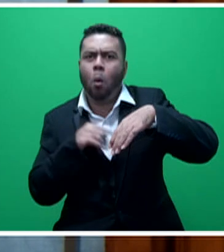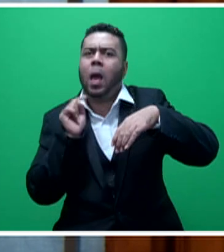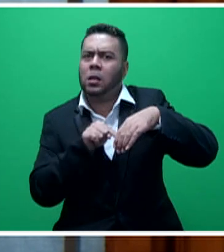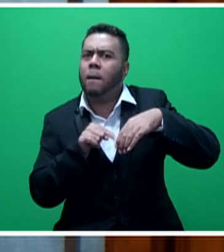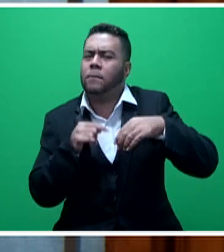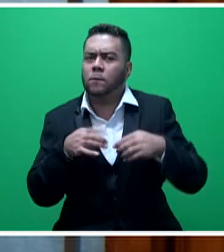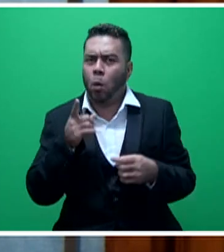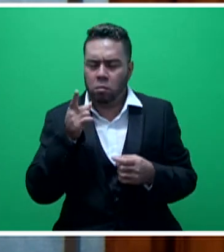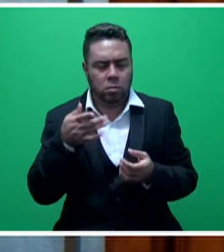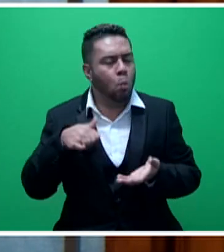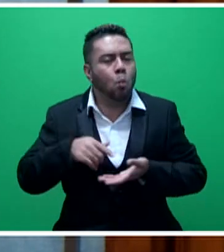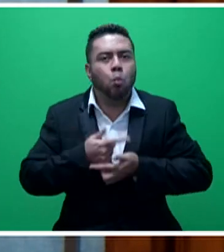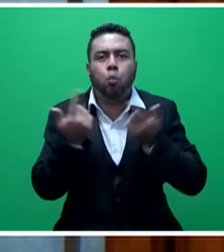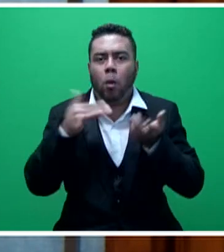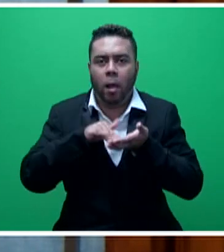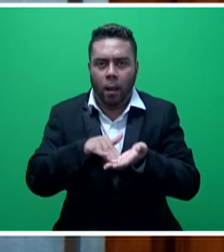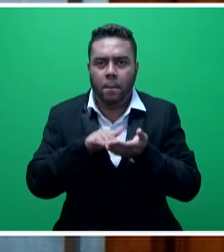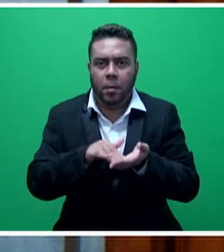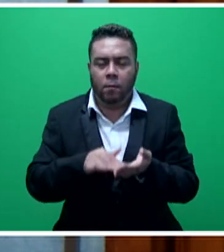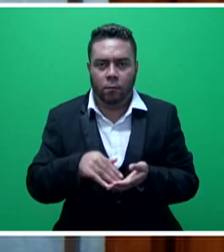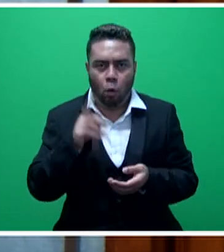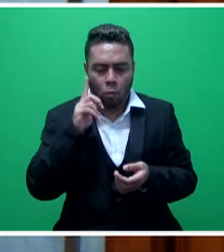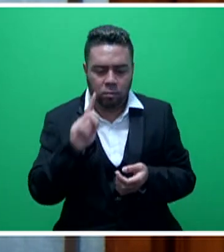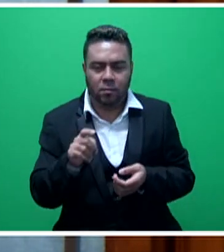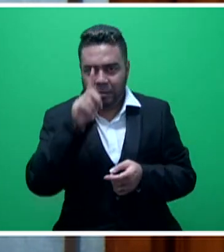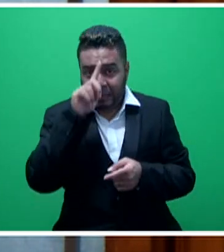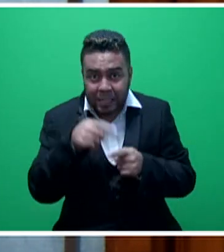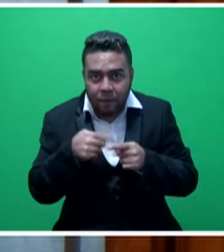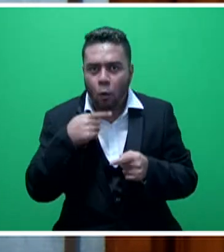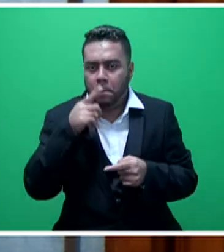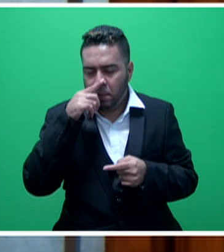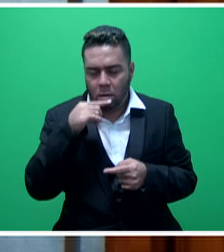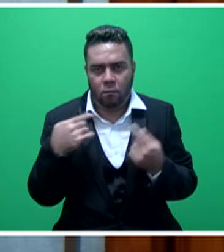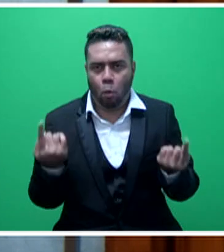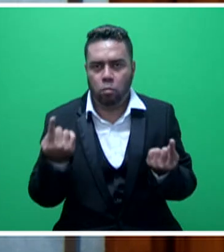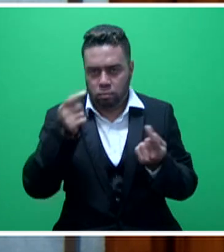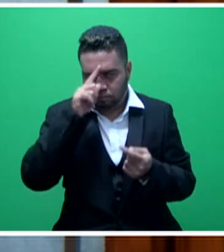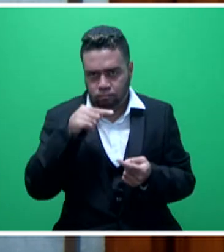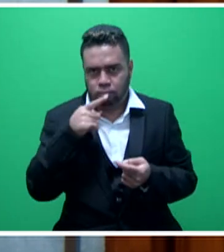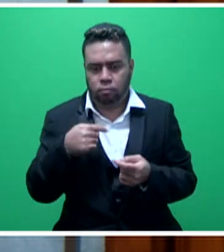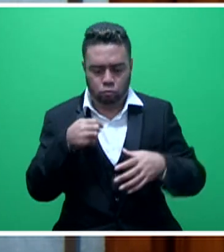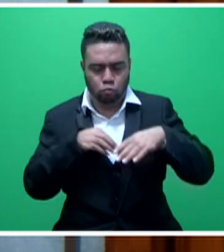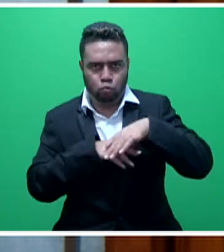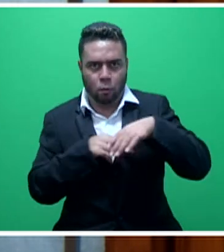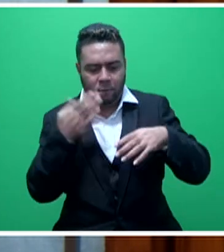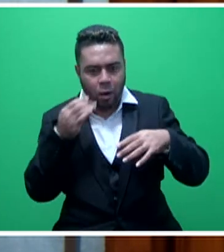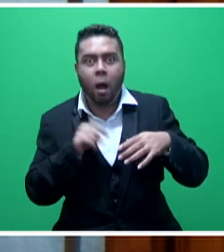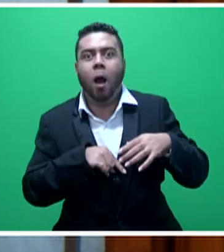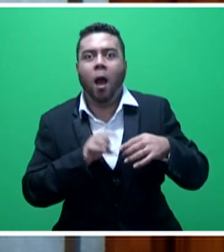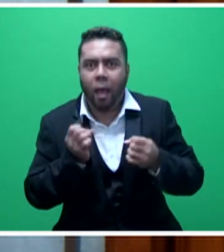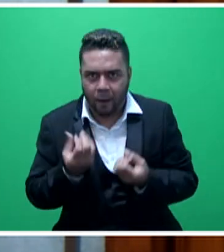has greatly helped the treatment, recovery and final outcome for many patients. Mr. Speaker, sir,